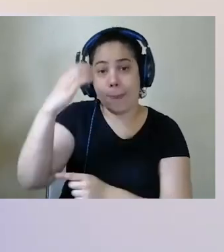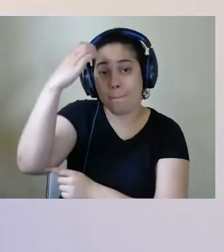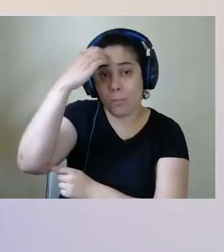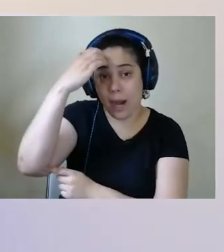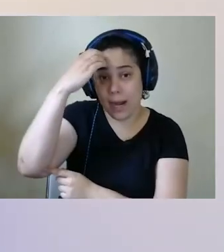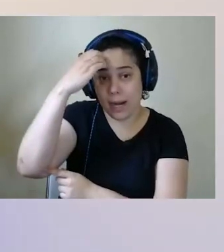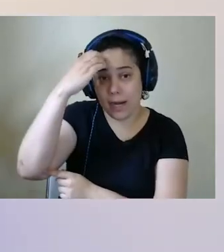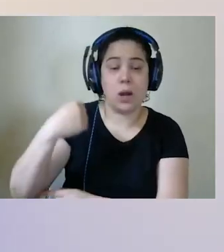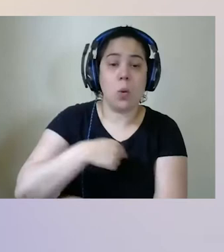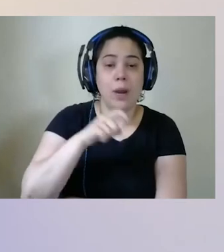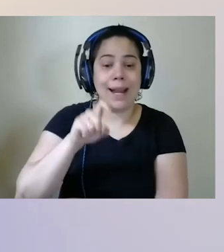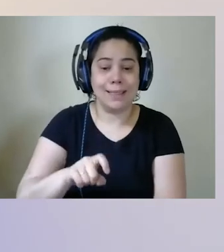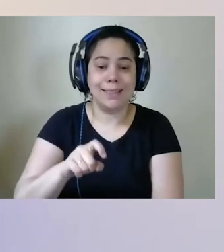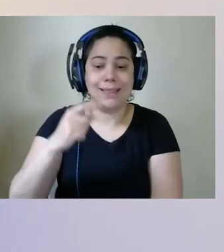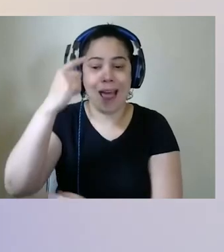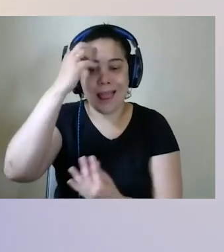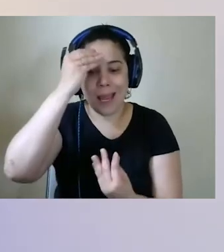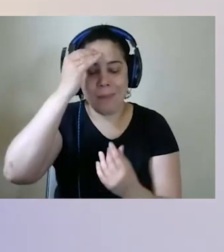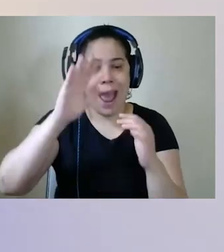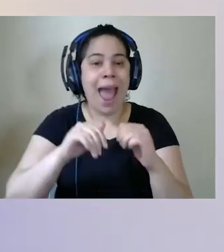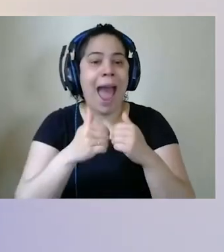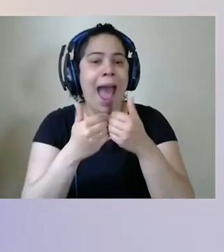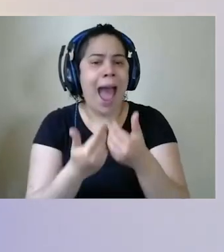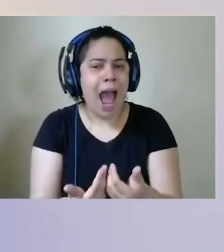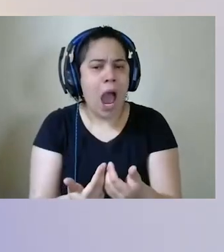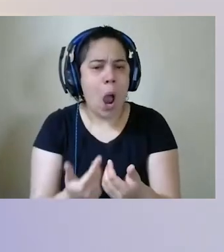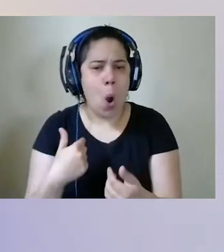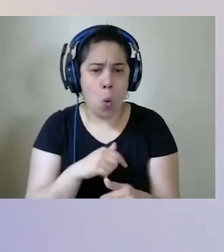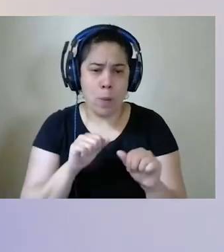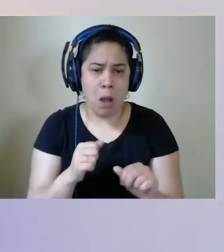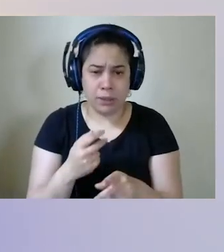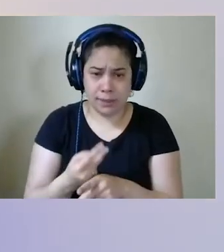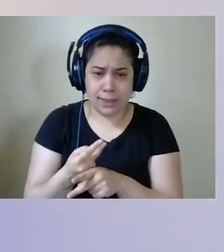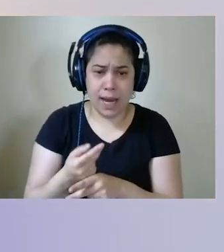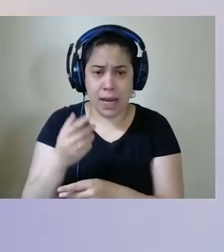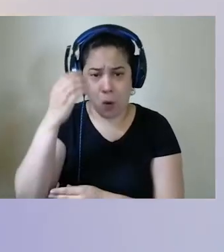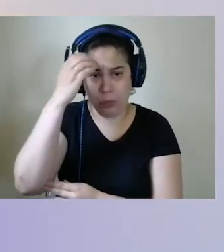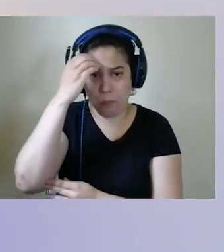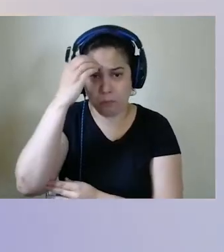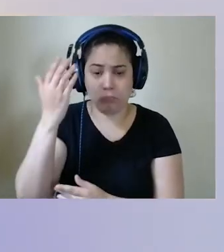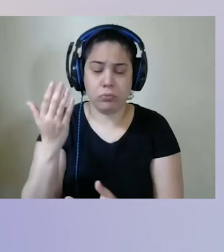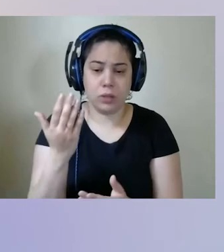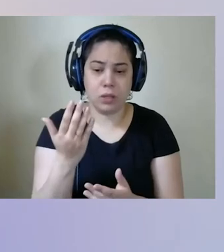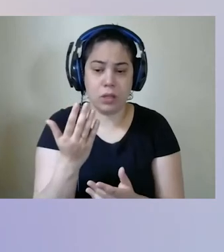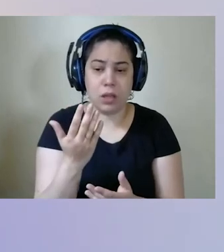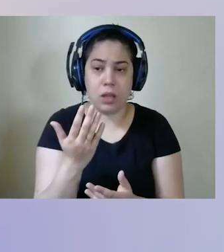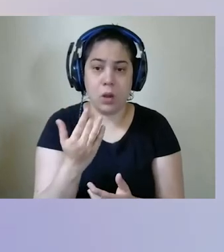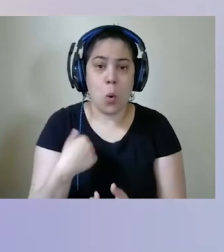think deeply about how we reach the brain and whether any of the therapies that we presently do